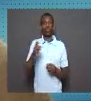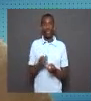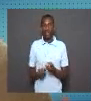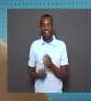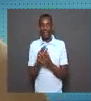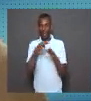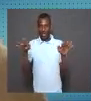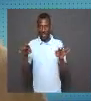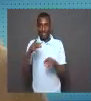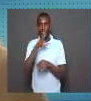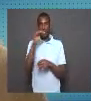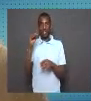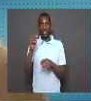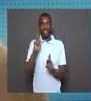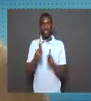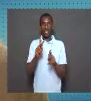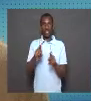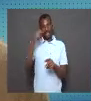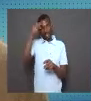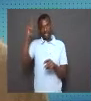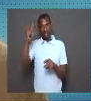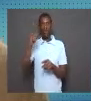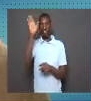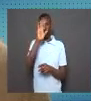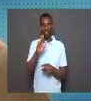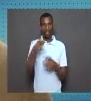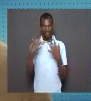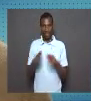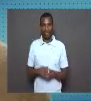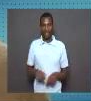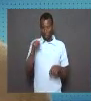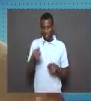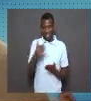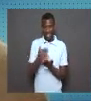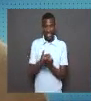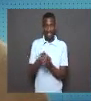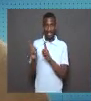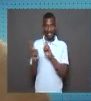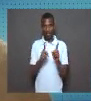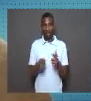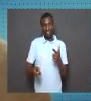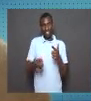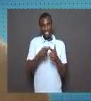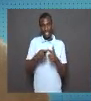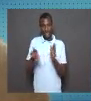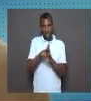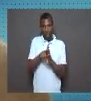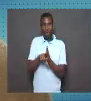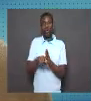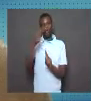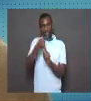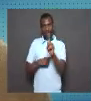theory of gas. In this lesson, we will be discussing the second